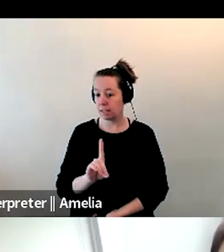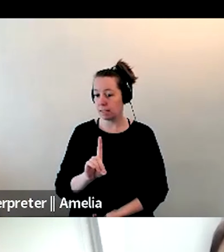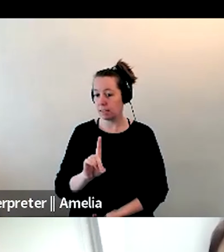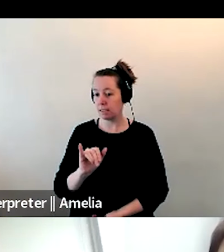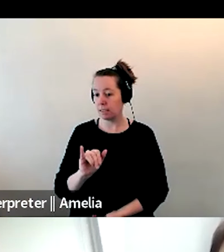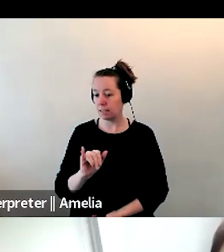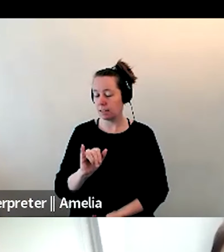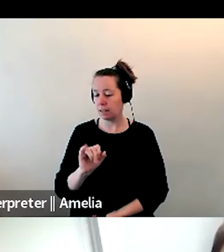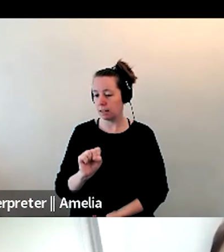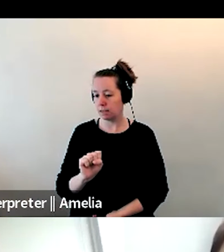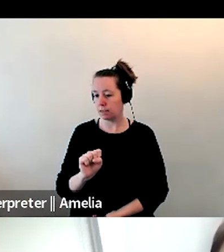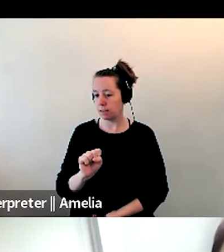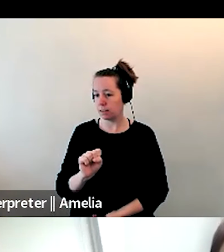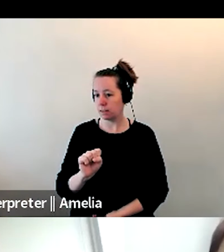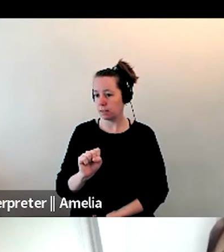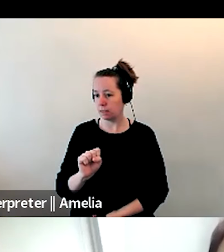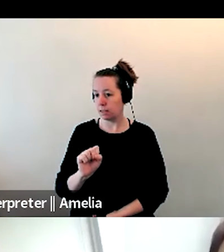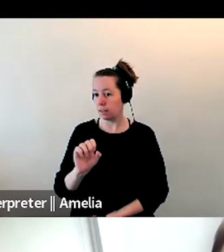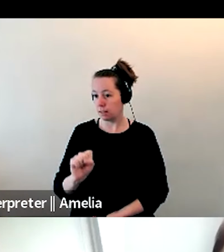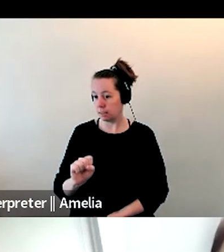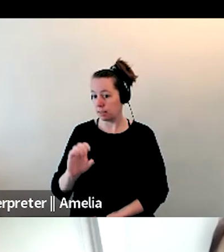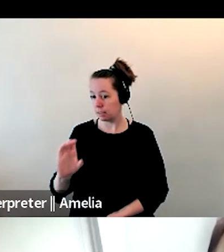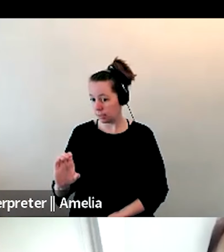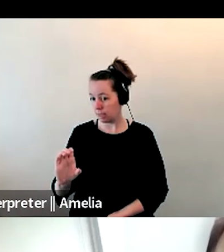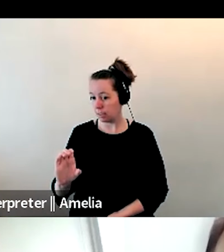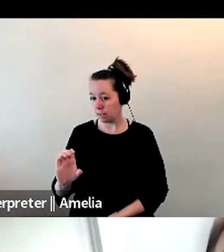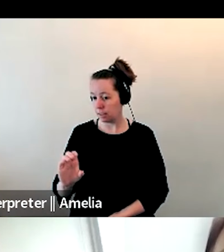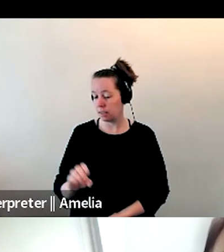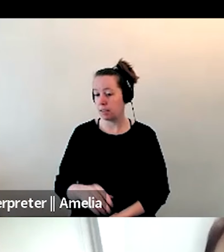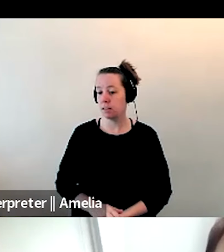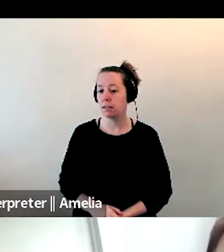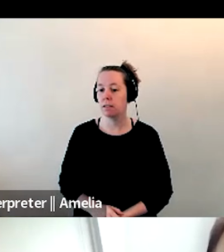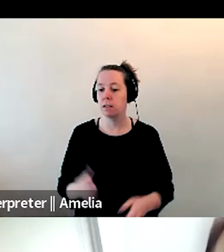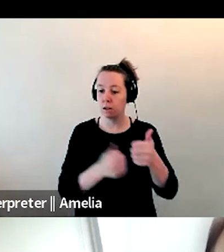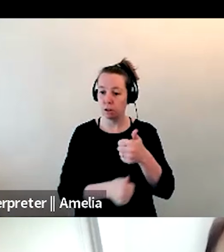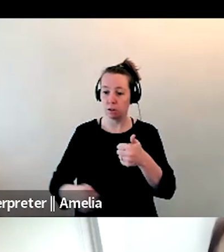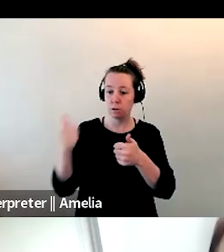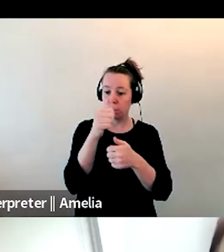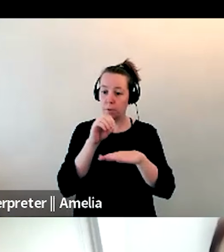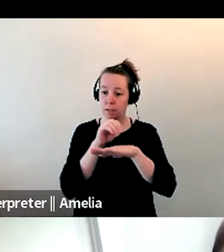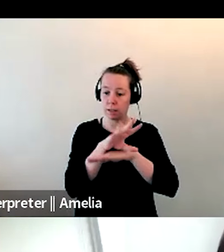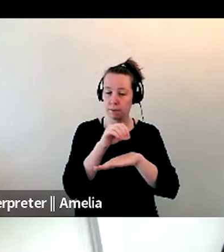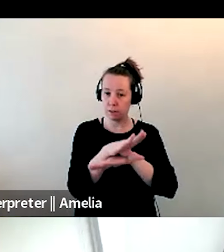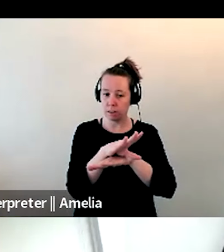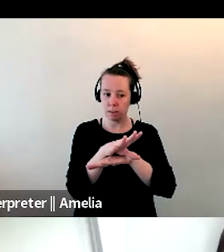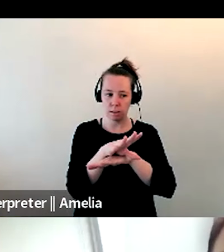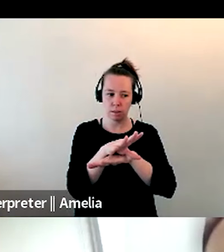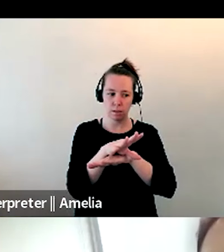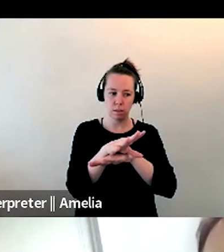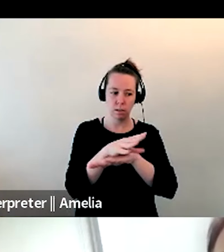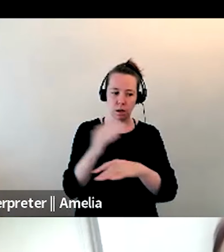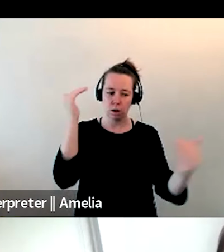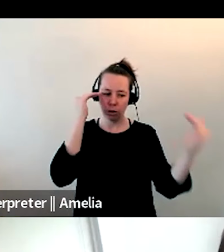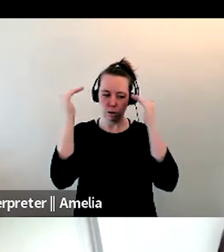So DISC, that stands for dominance, influence, steadiness, and